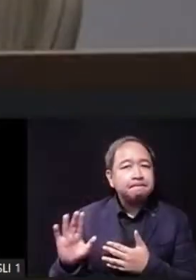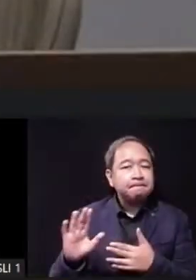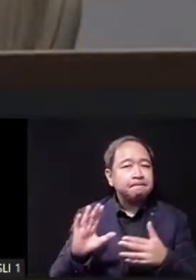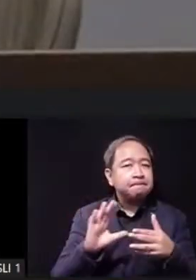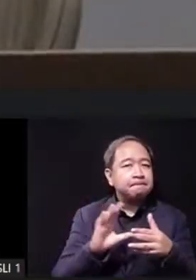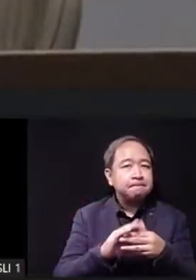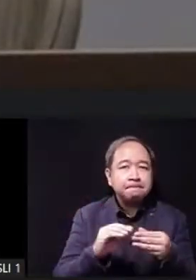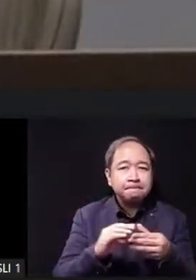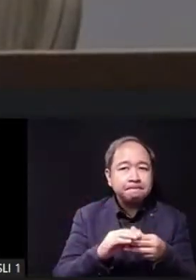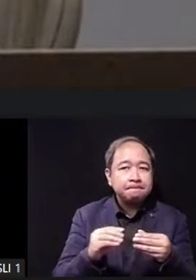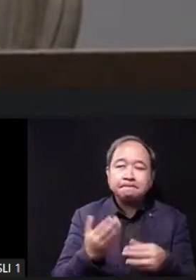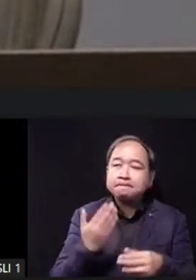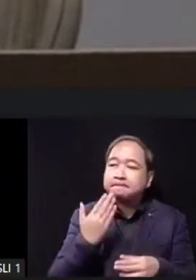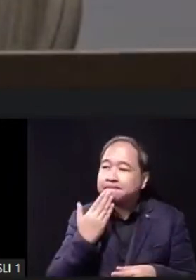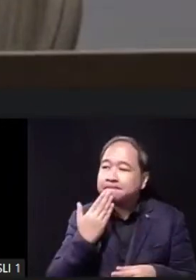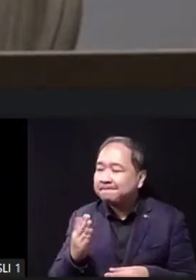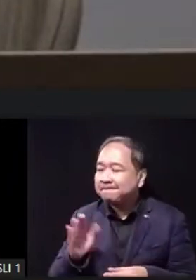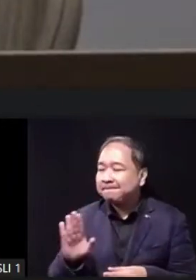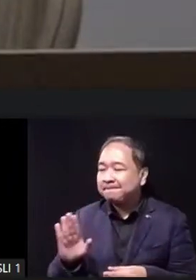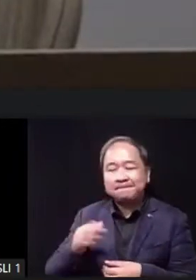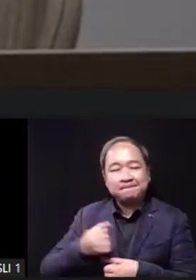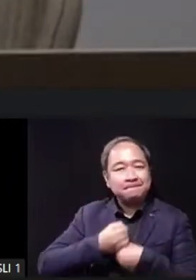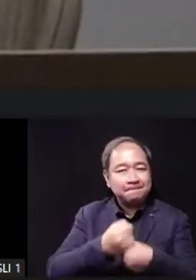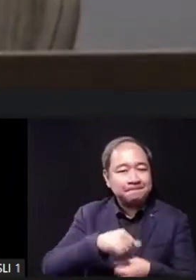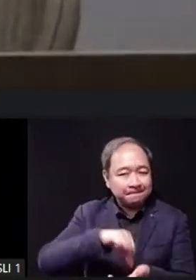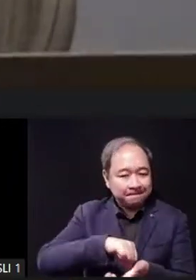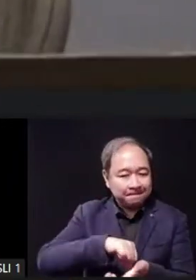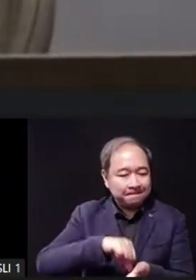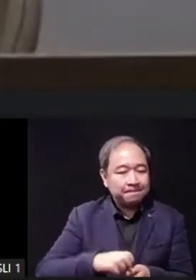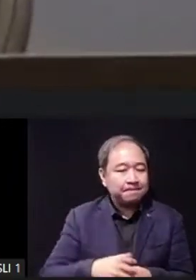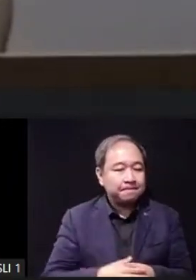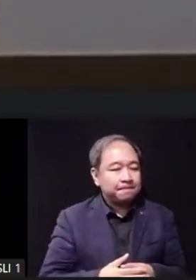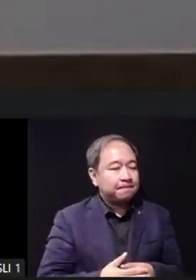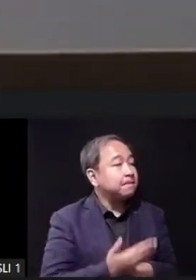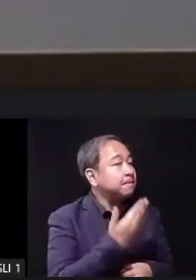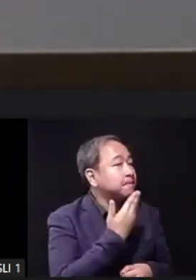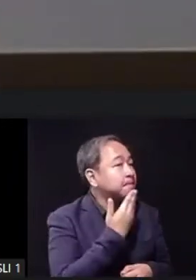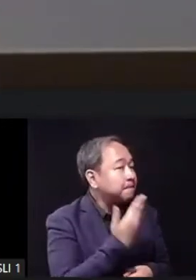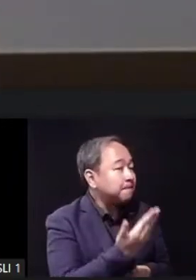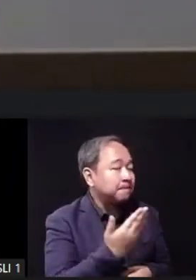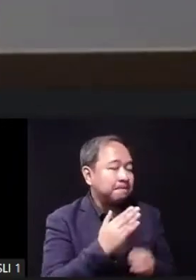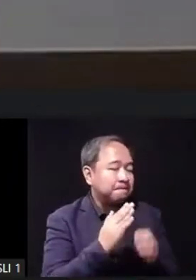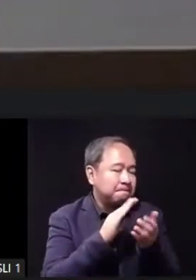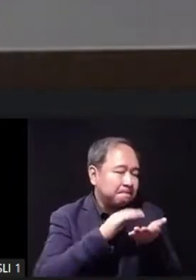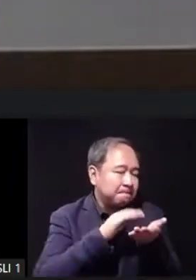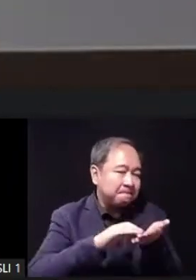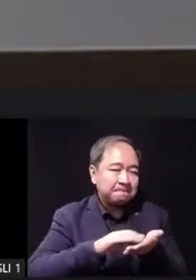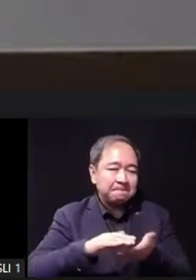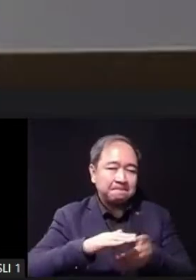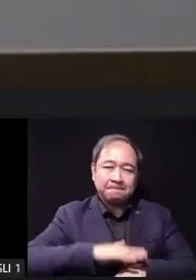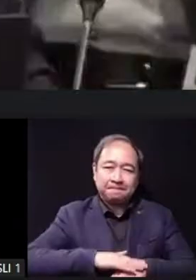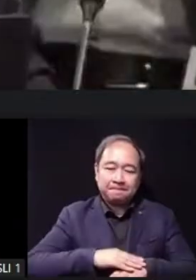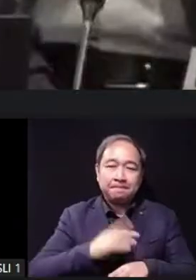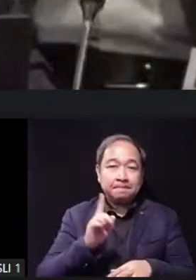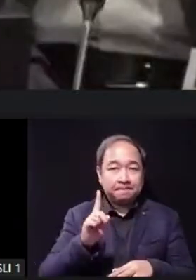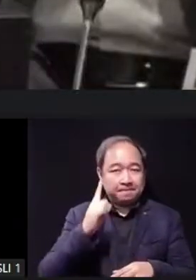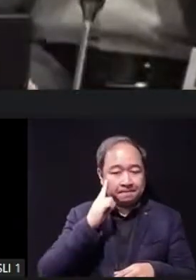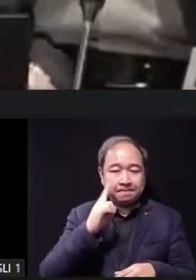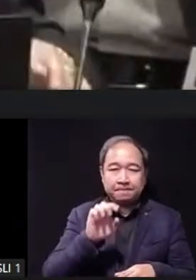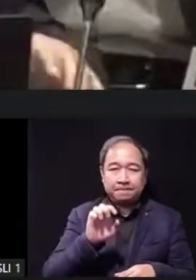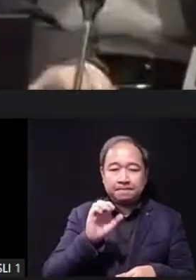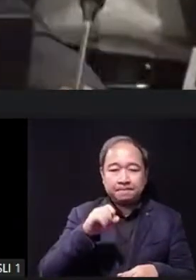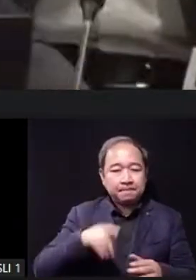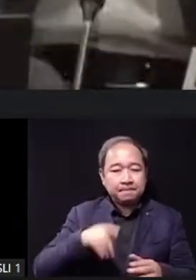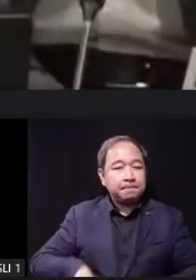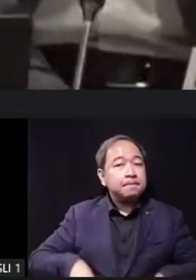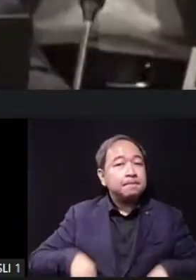Thank you so much, distinguished delegate from Iran. Thank you so much, Madam Chair. I'm sorry to take your time, but this is an EOP that should be given